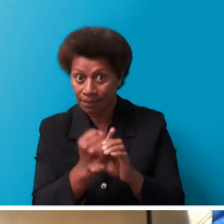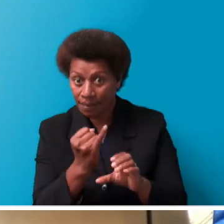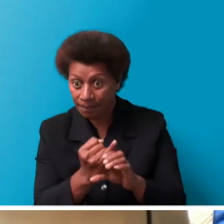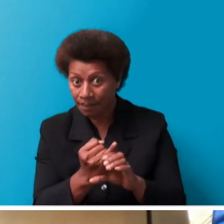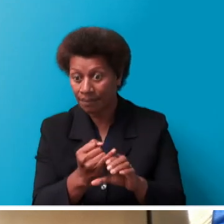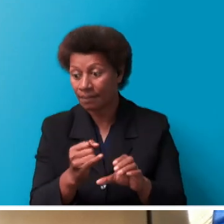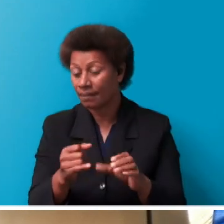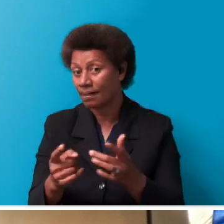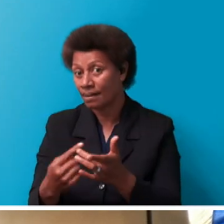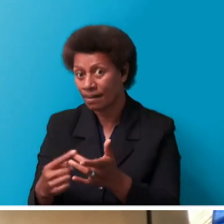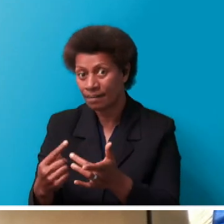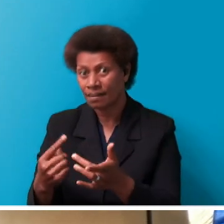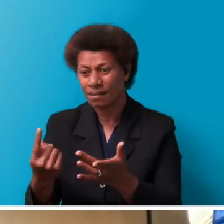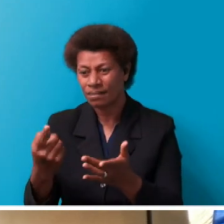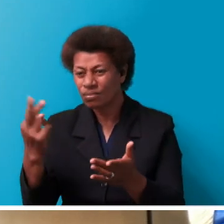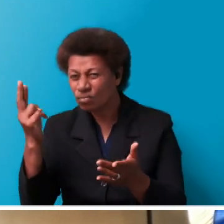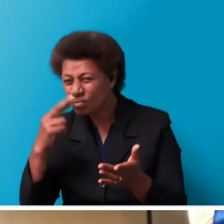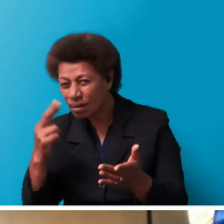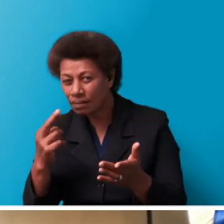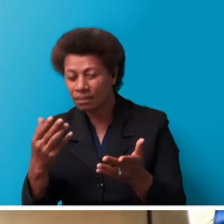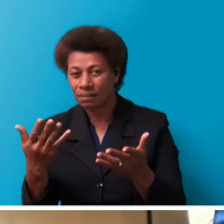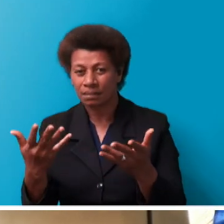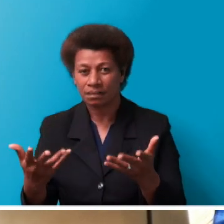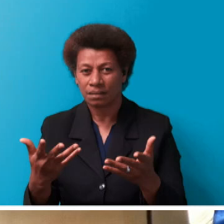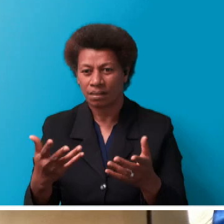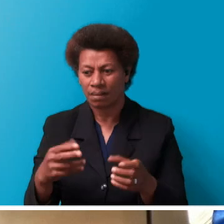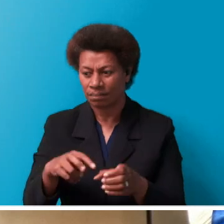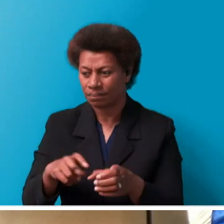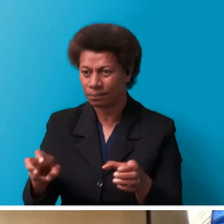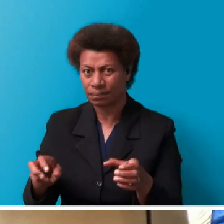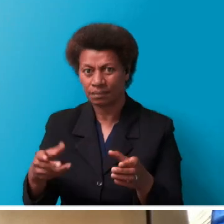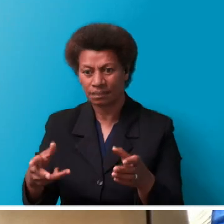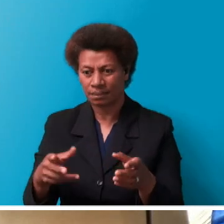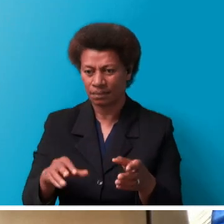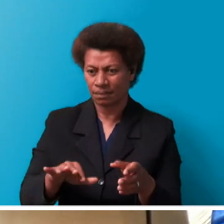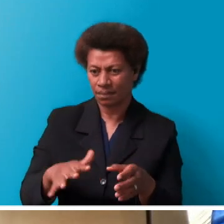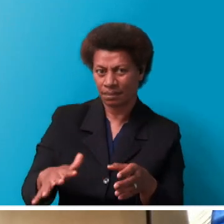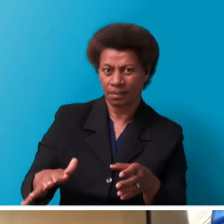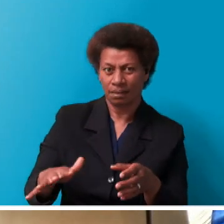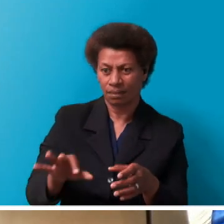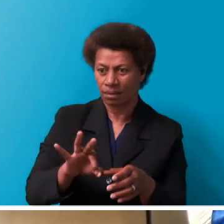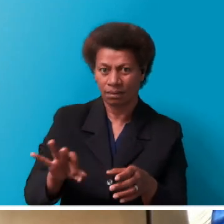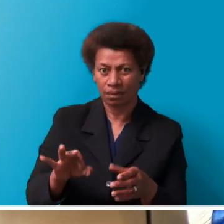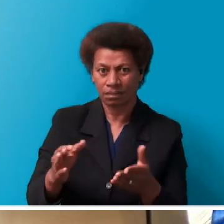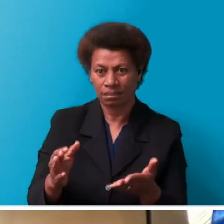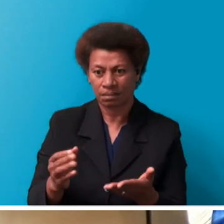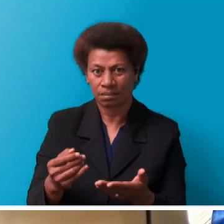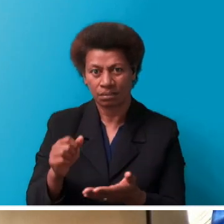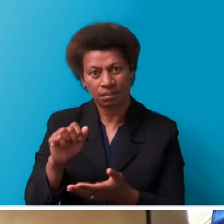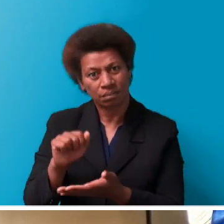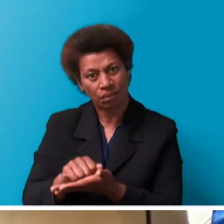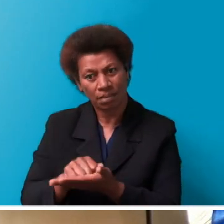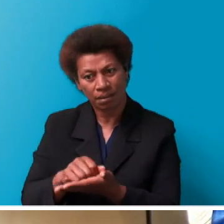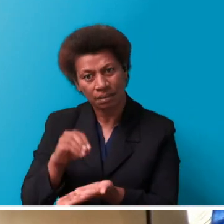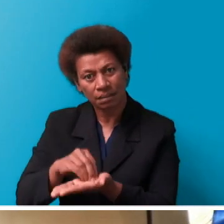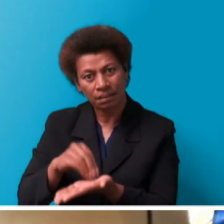division, exclusion, and the uncertainty that comes when institutions fail to serve the people.